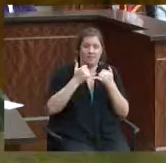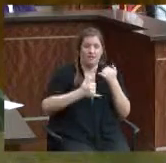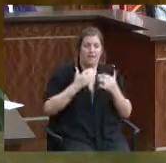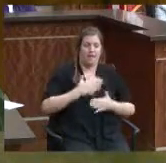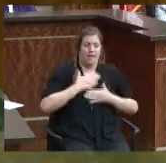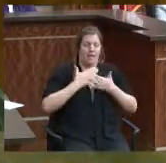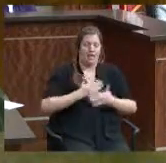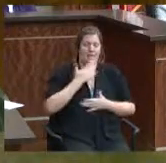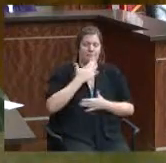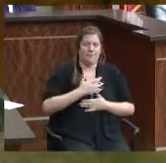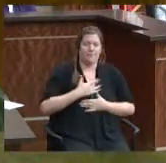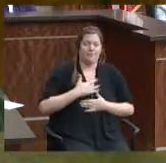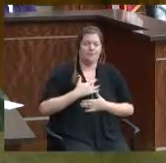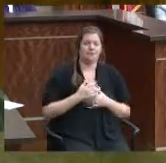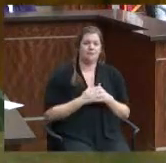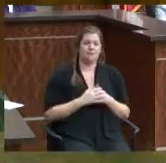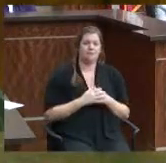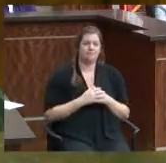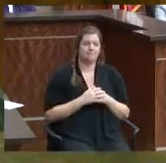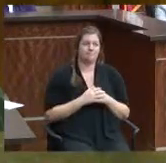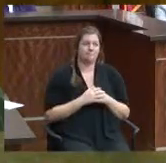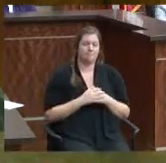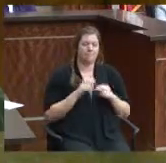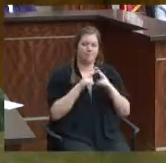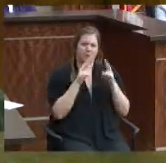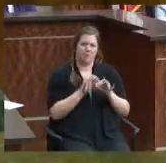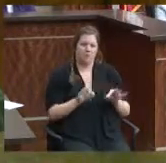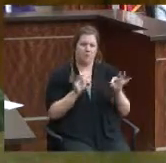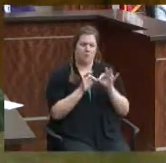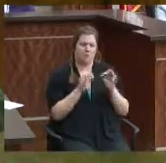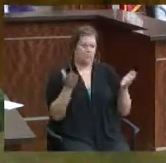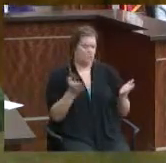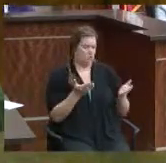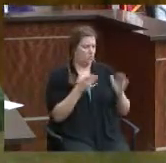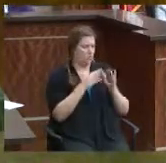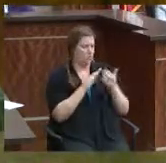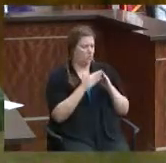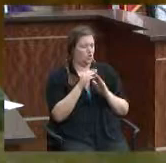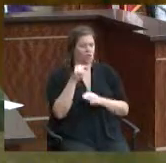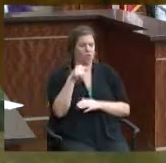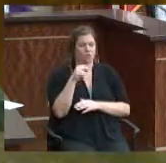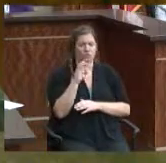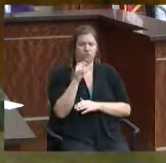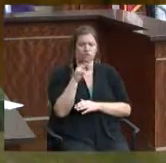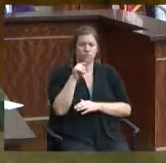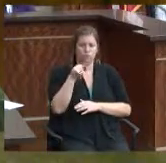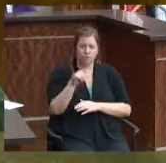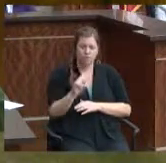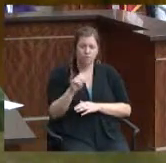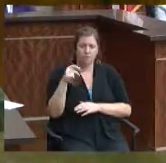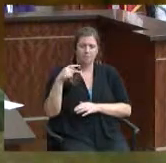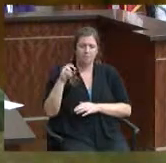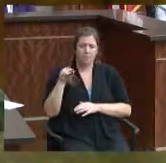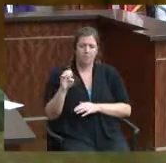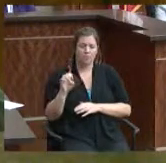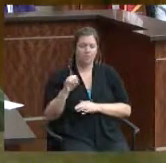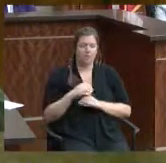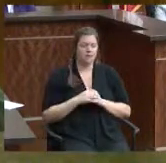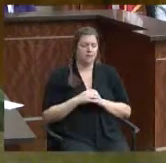I'd like to wish a happy birthday to a very important person in our community, Gertrude Poe. Past